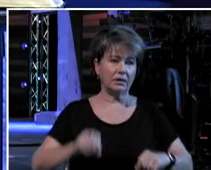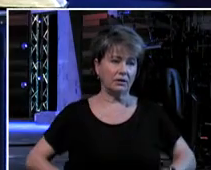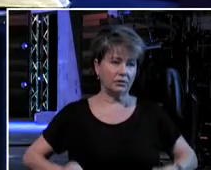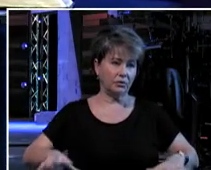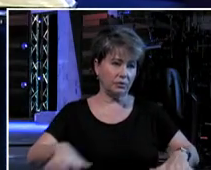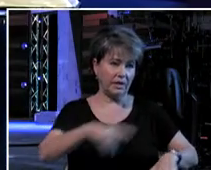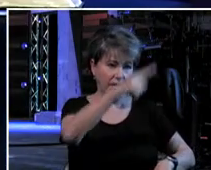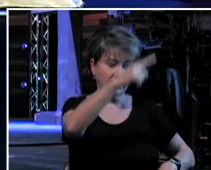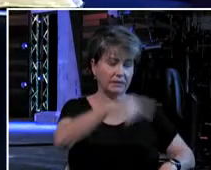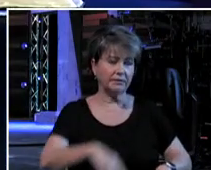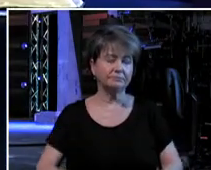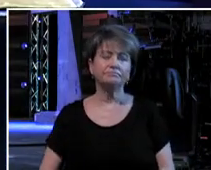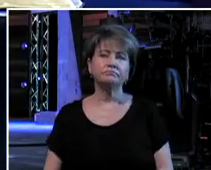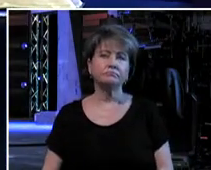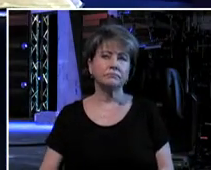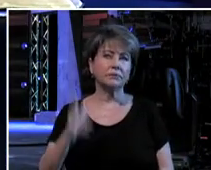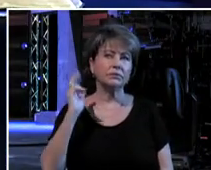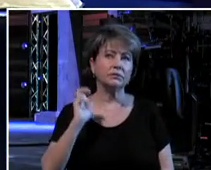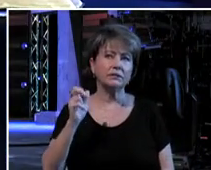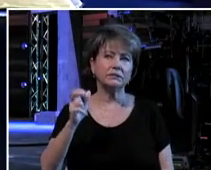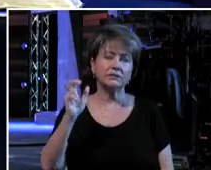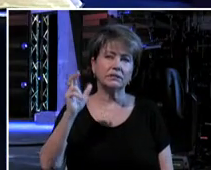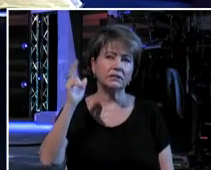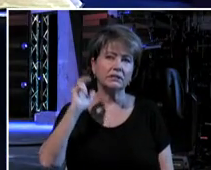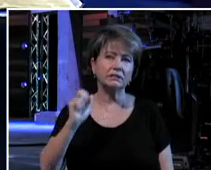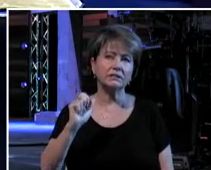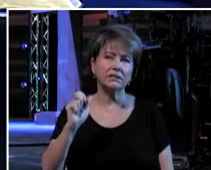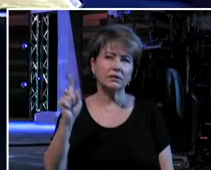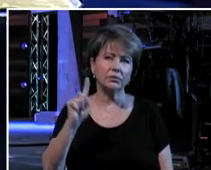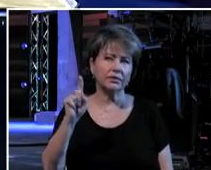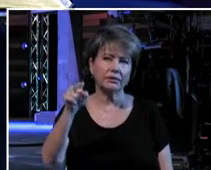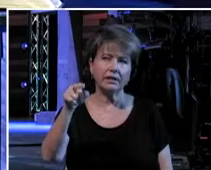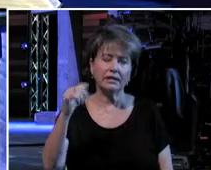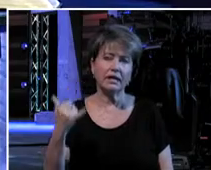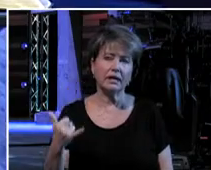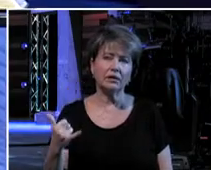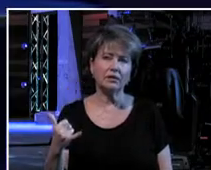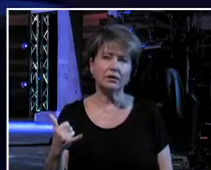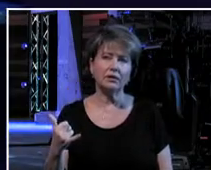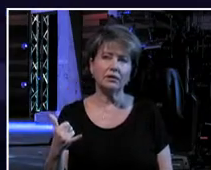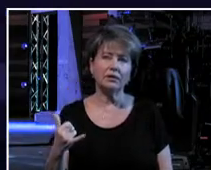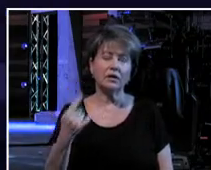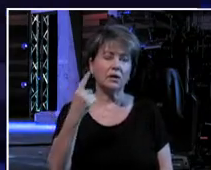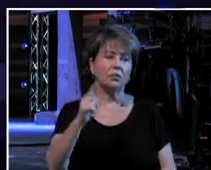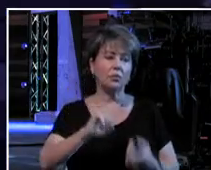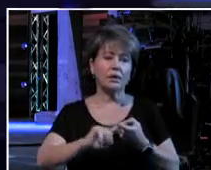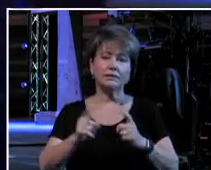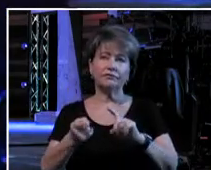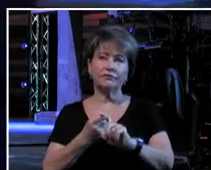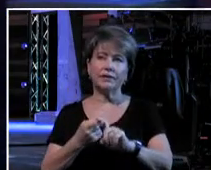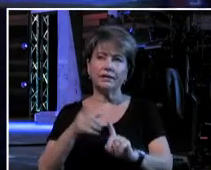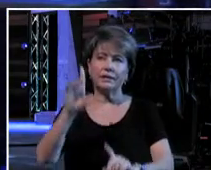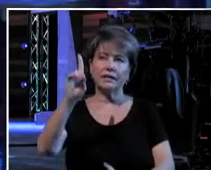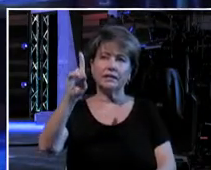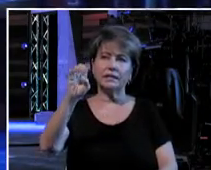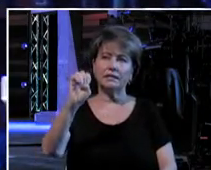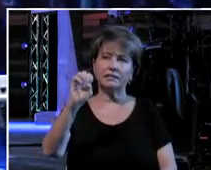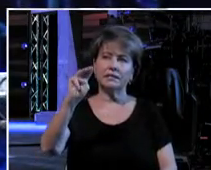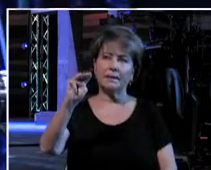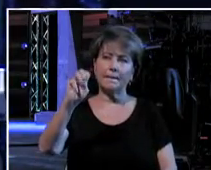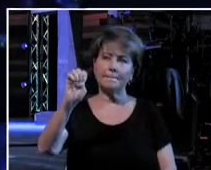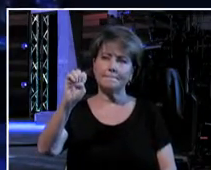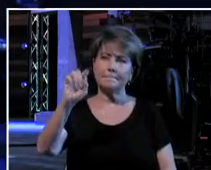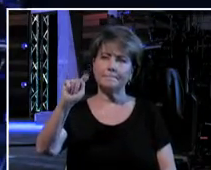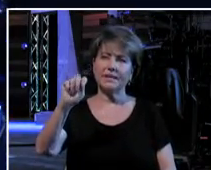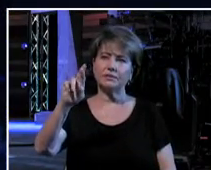listen and to understand where they're at. One of our friends, Dimitrov, has shared his story. I want you to hear his story of a never the